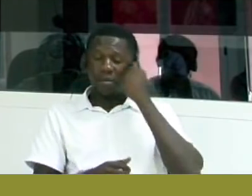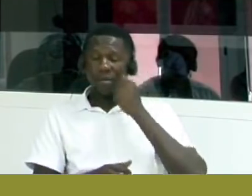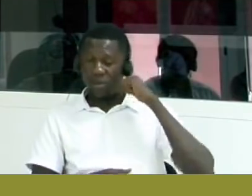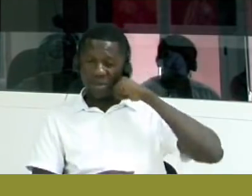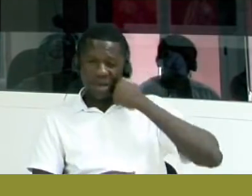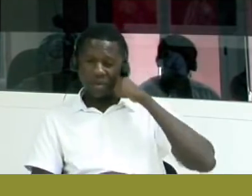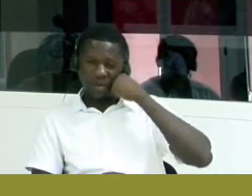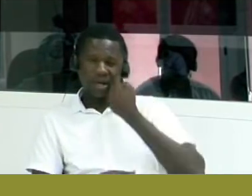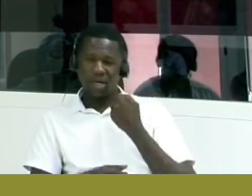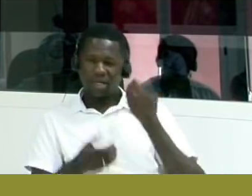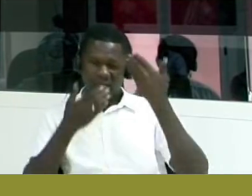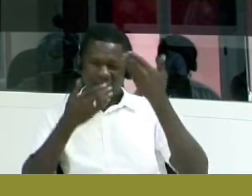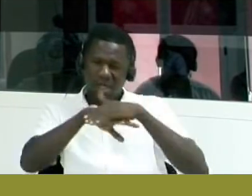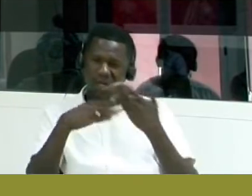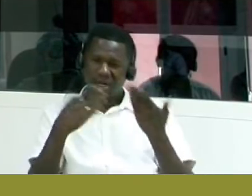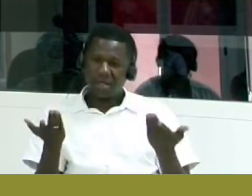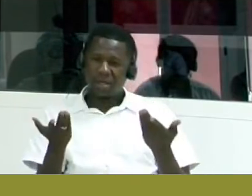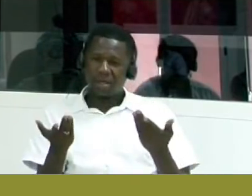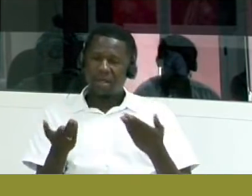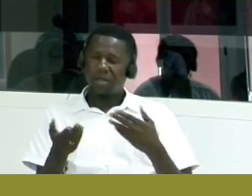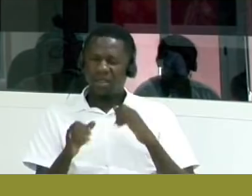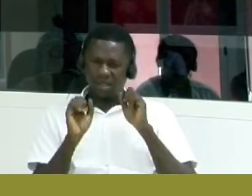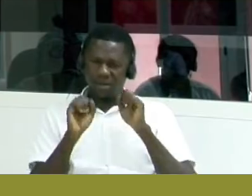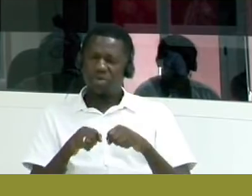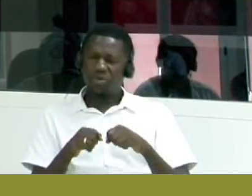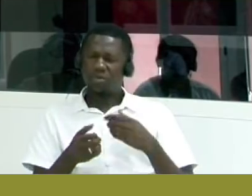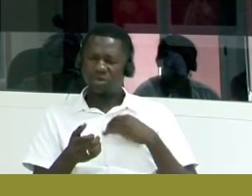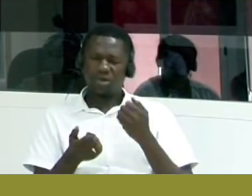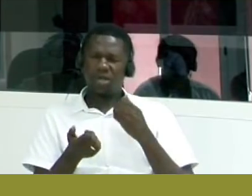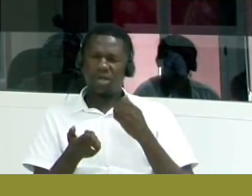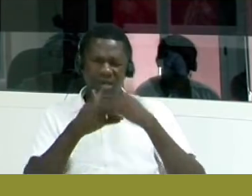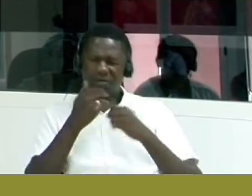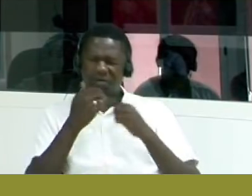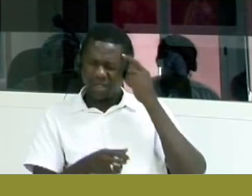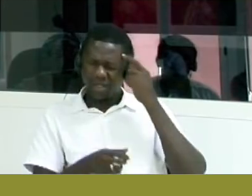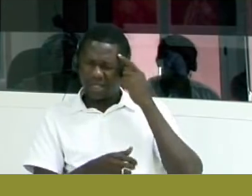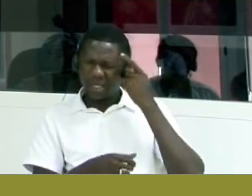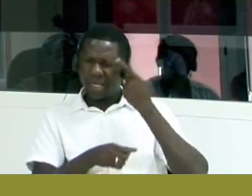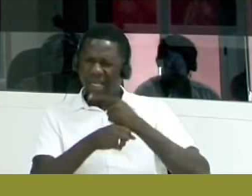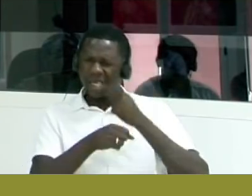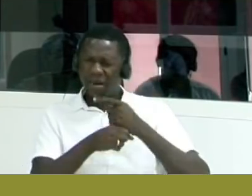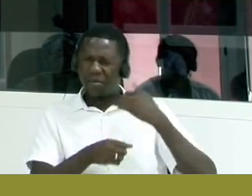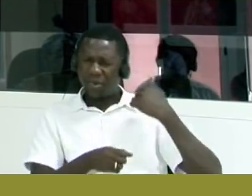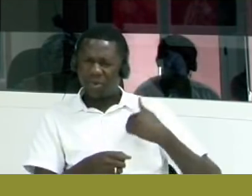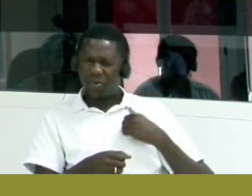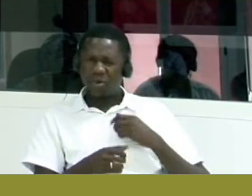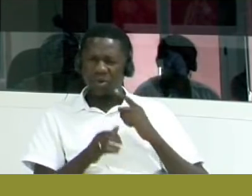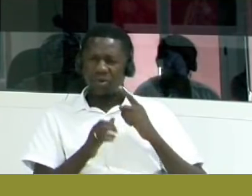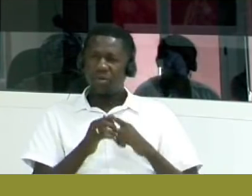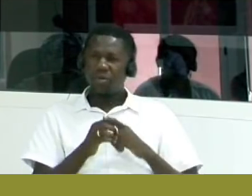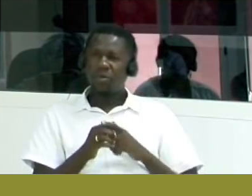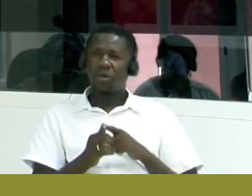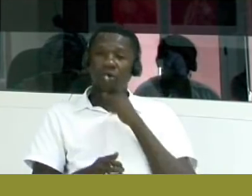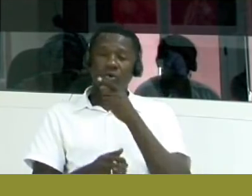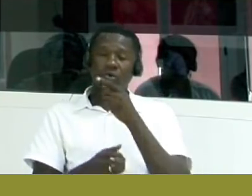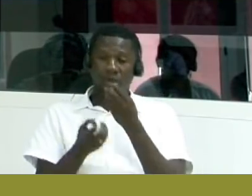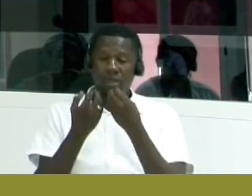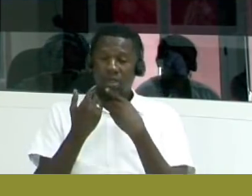And I used to say, it's possible, because I never thought that Gambians, Gambian to Gambian, particularly. You're telling us, Mr.